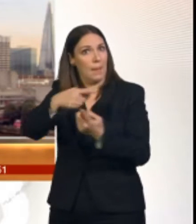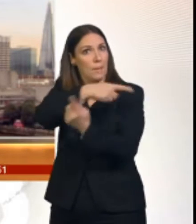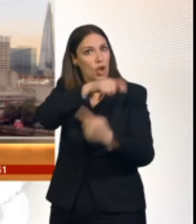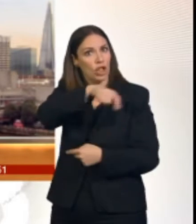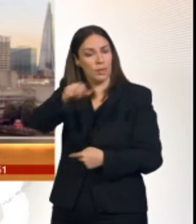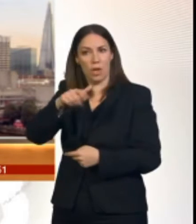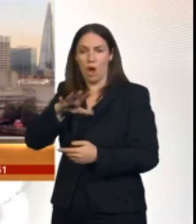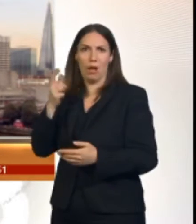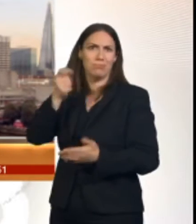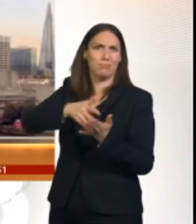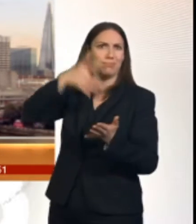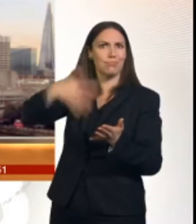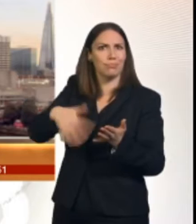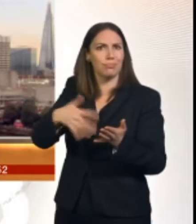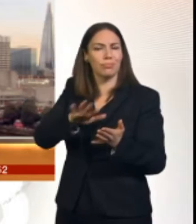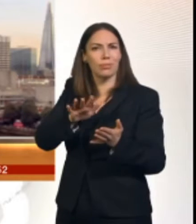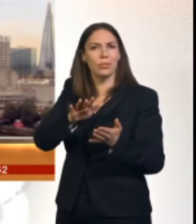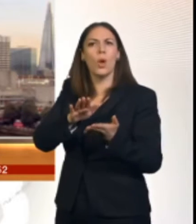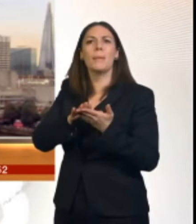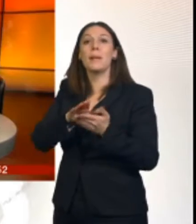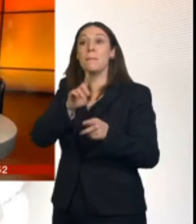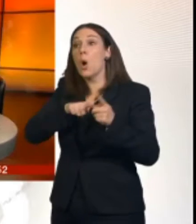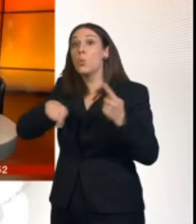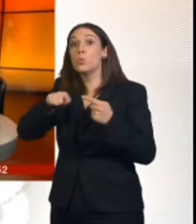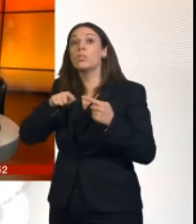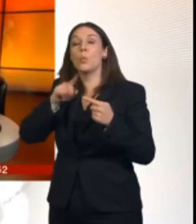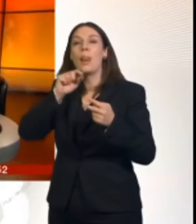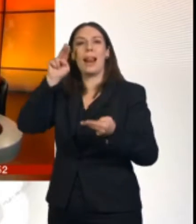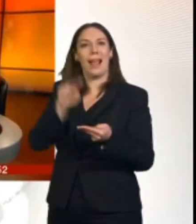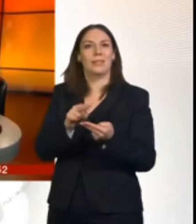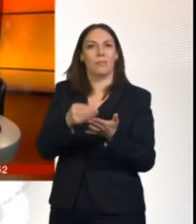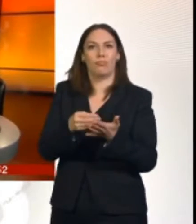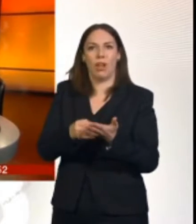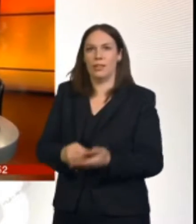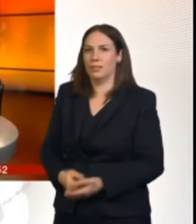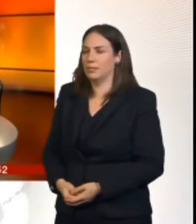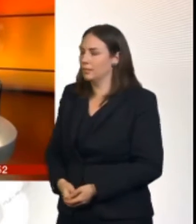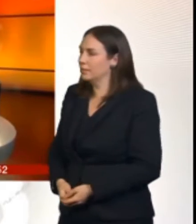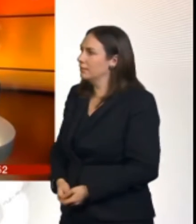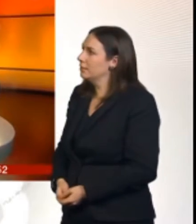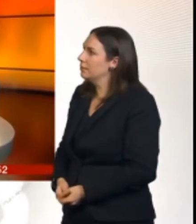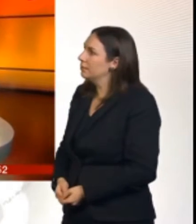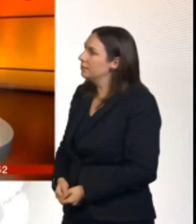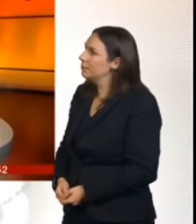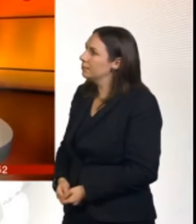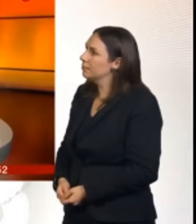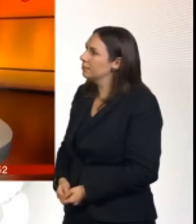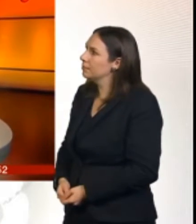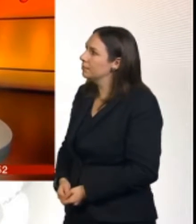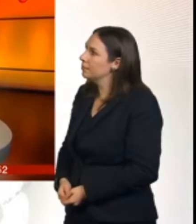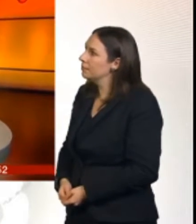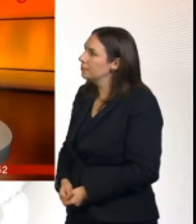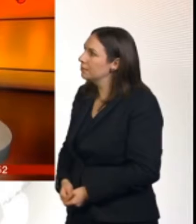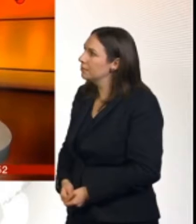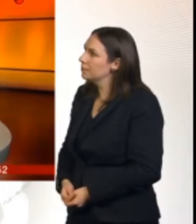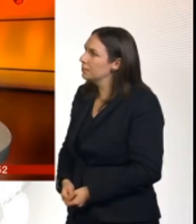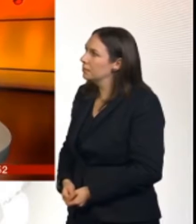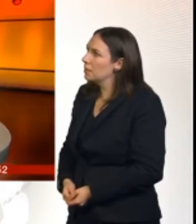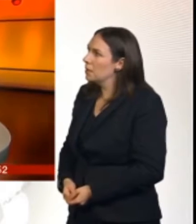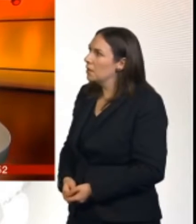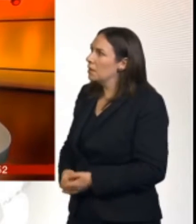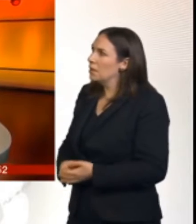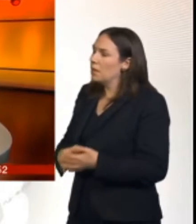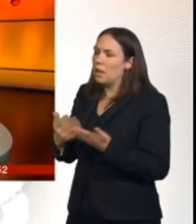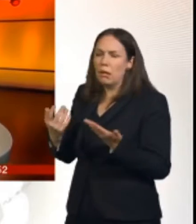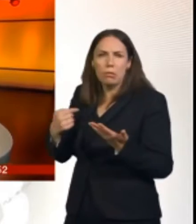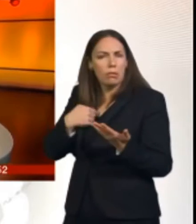significantly reduce the cost of most calls. Yeah, most will welcome that cap today then. But two things jump out at me from this. Why